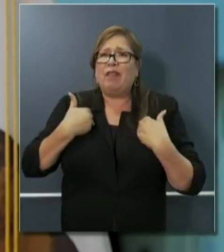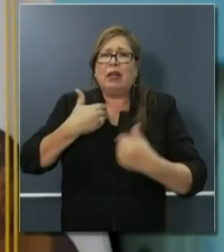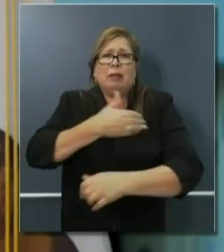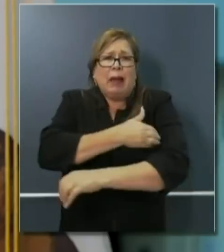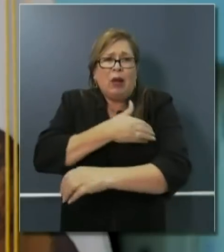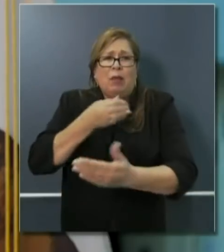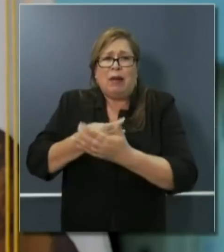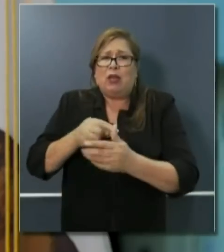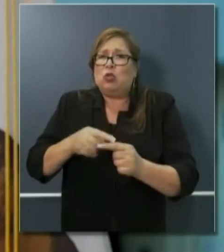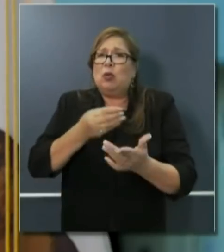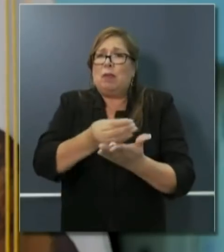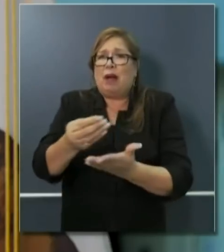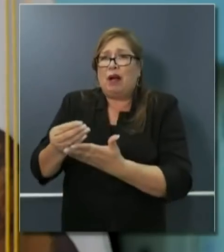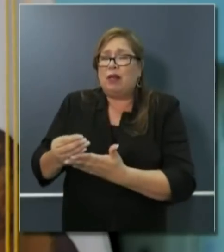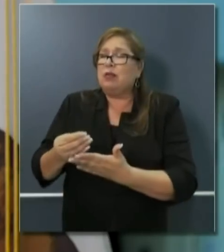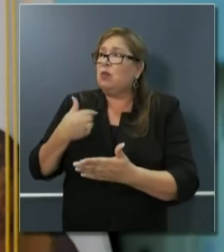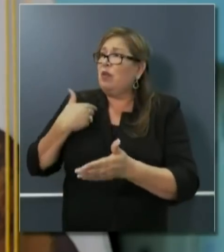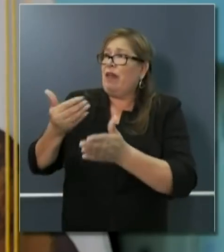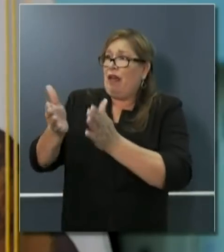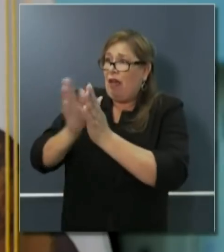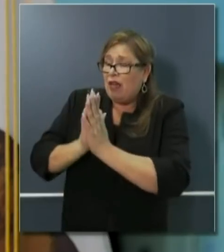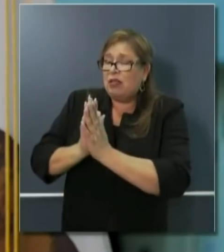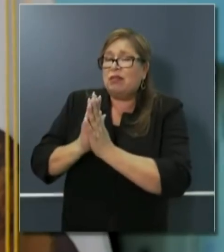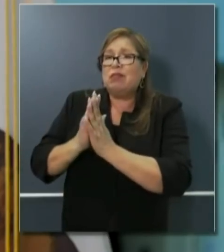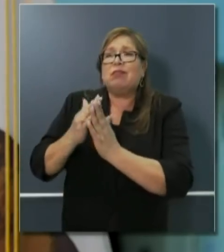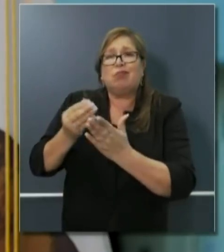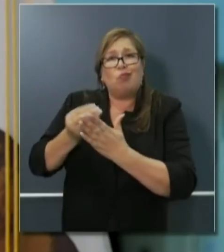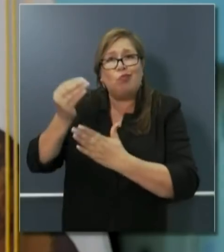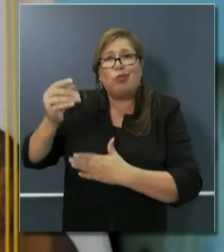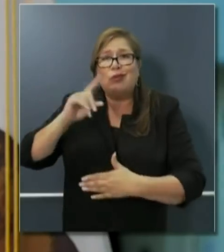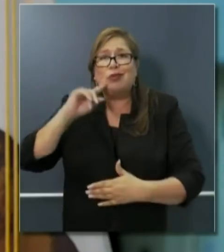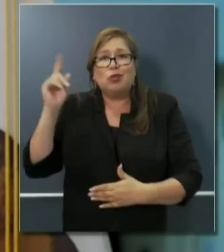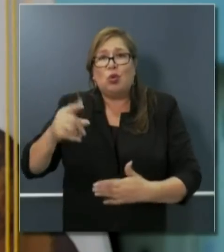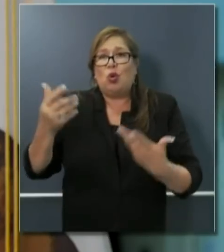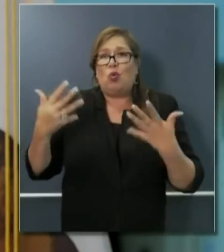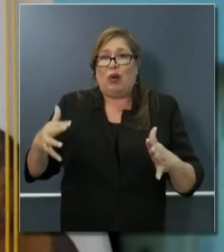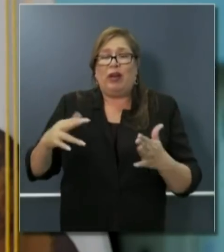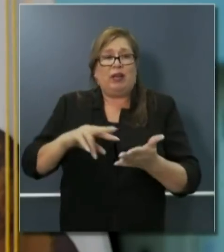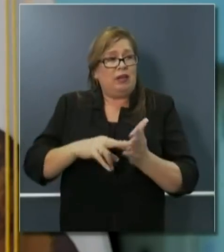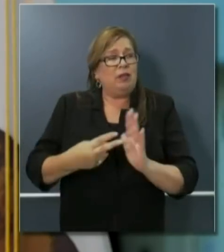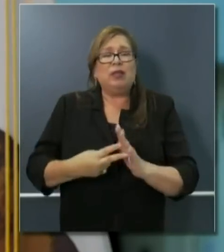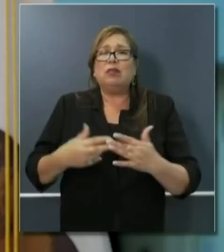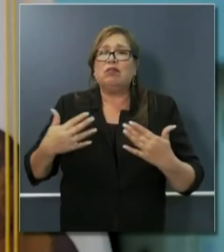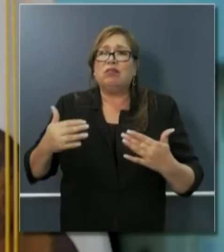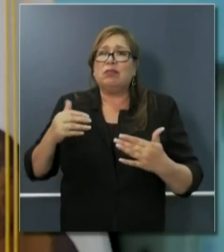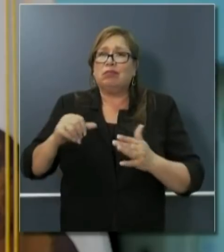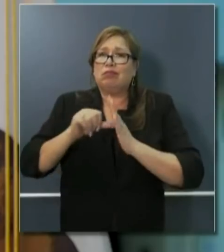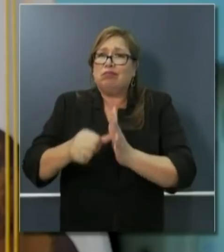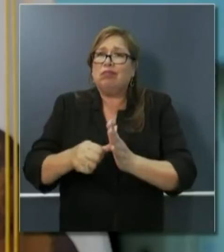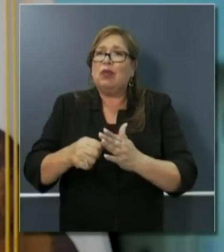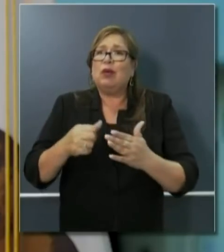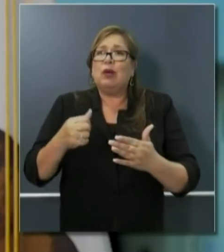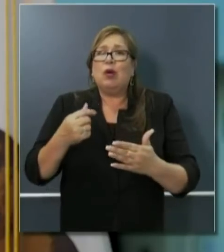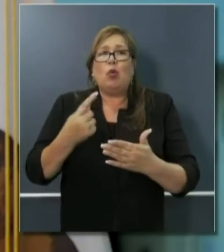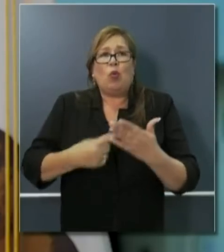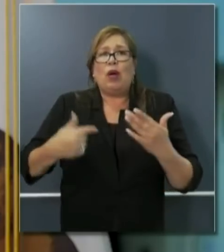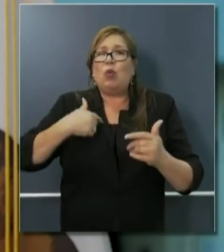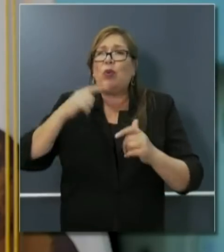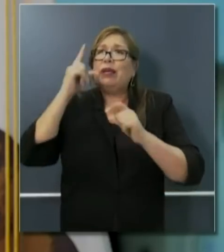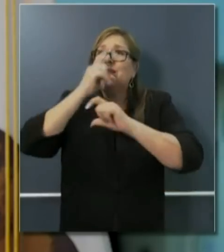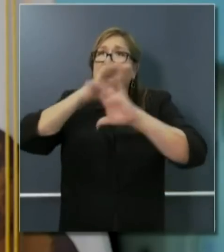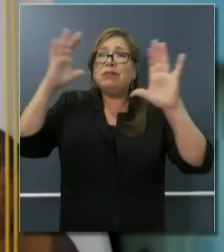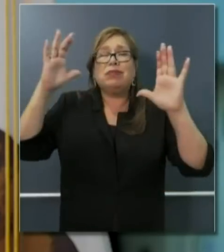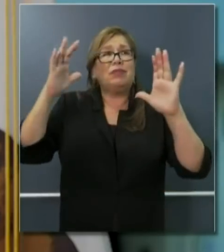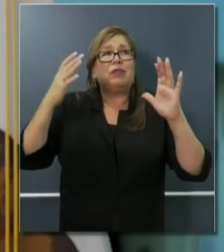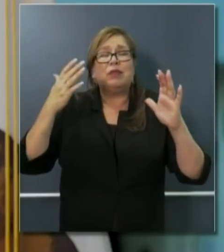have requested or actually gone through a purchase order for. It gives you a sense of the scope and scale of what we're looking to do